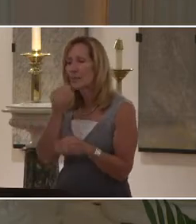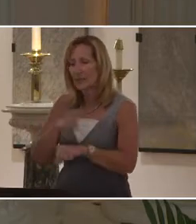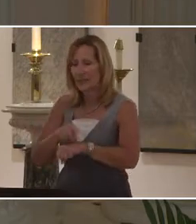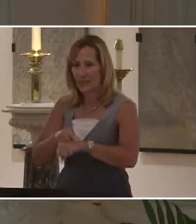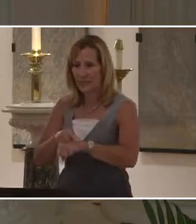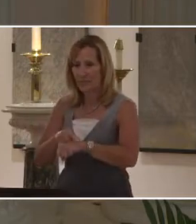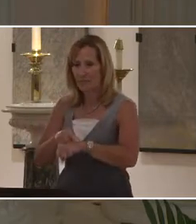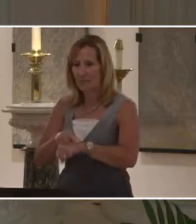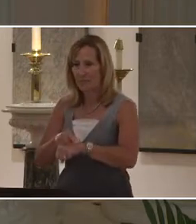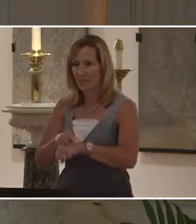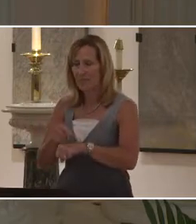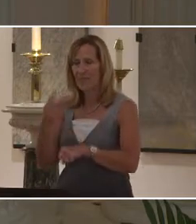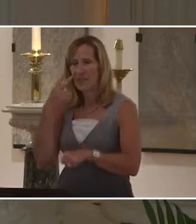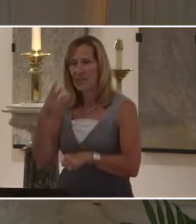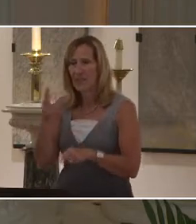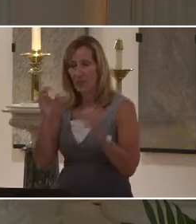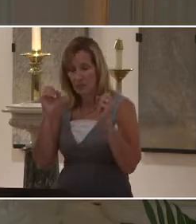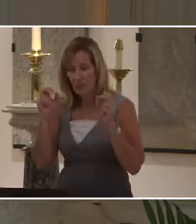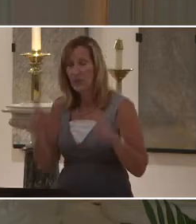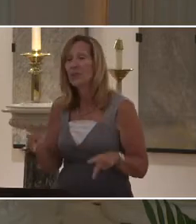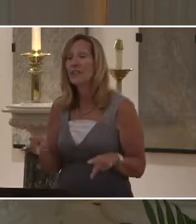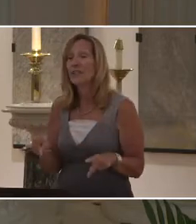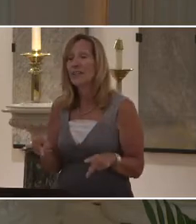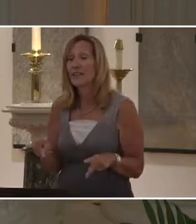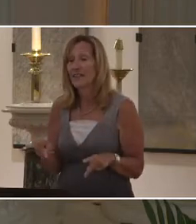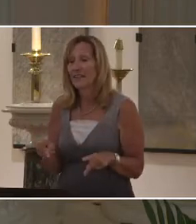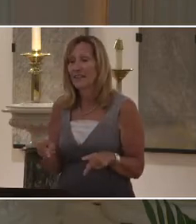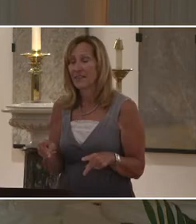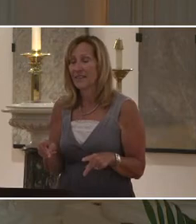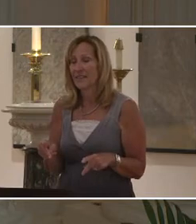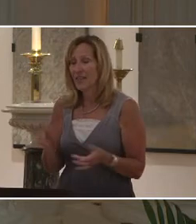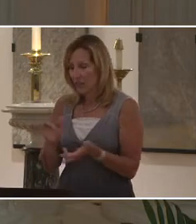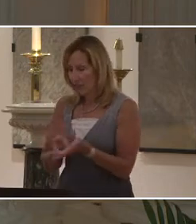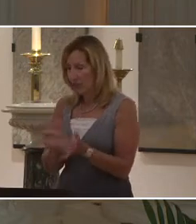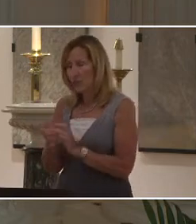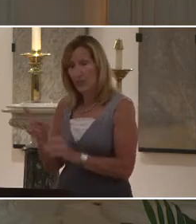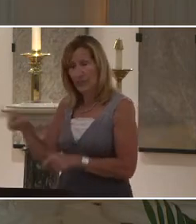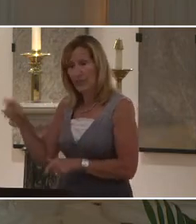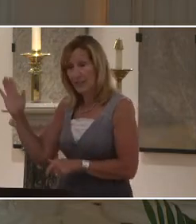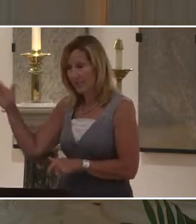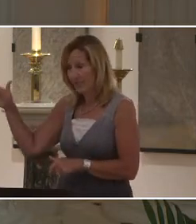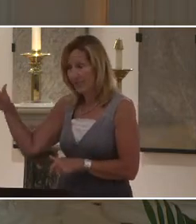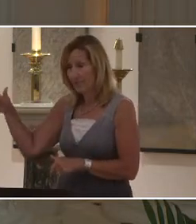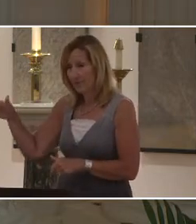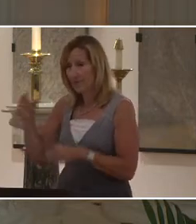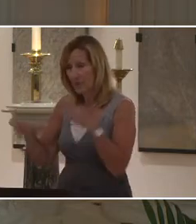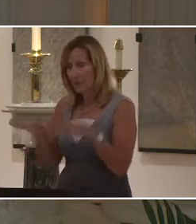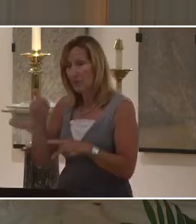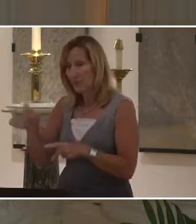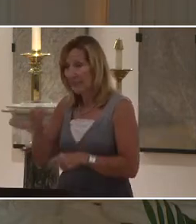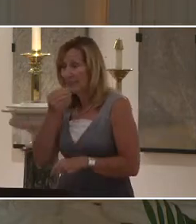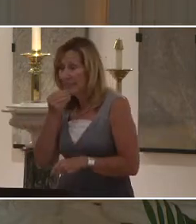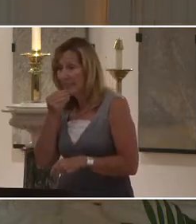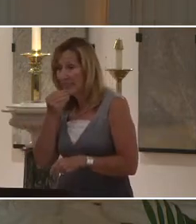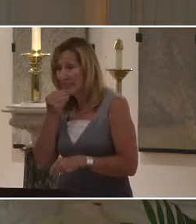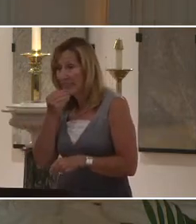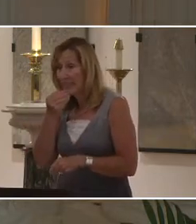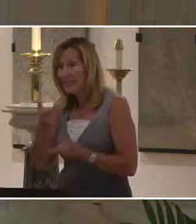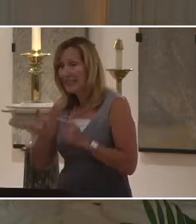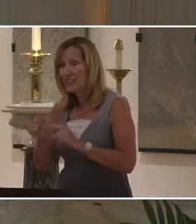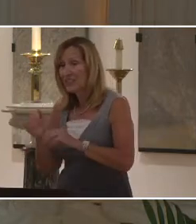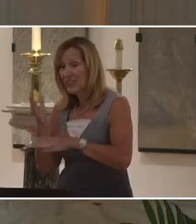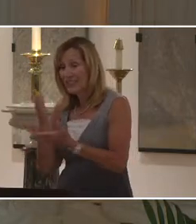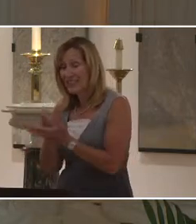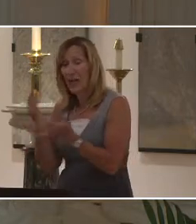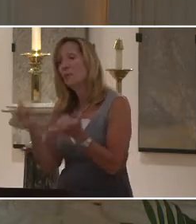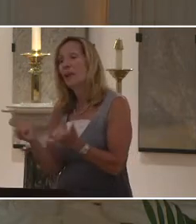evening, they saw an opportunity. Jesus, the people have to eat, so let's just